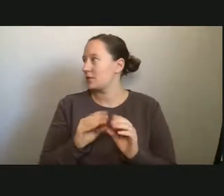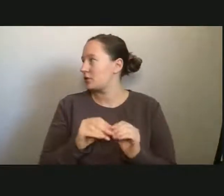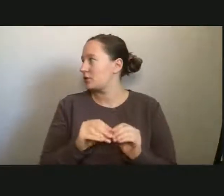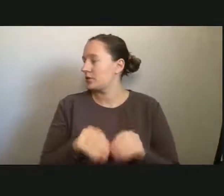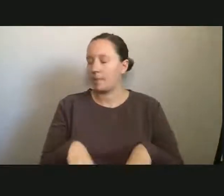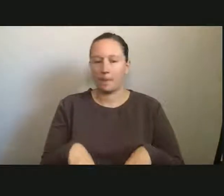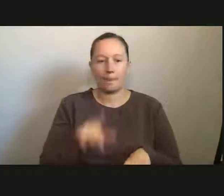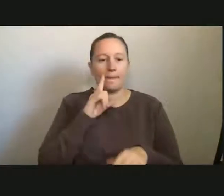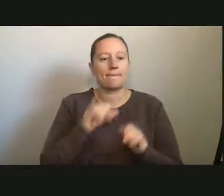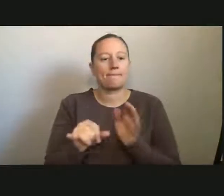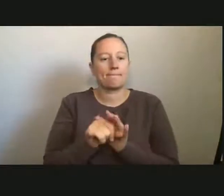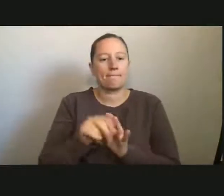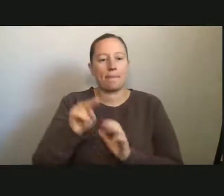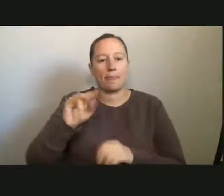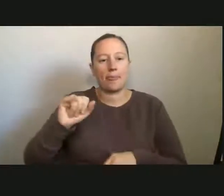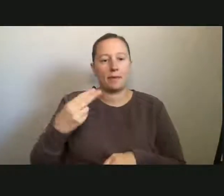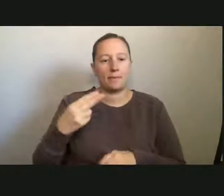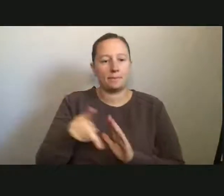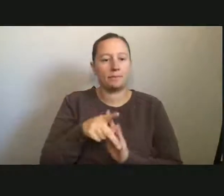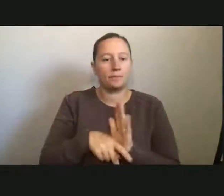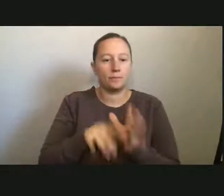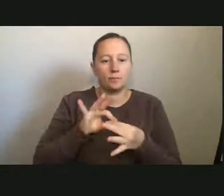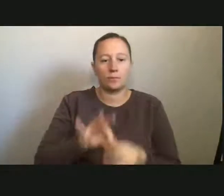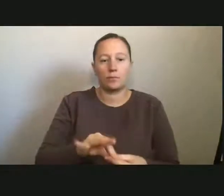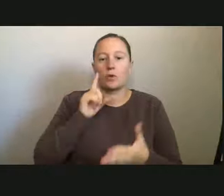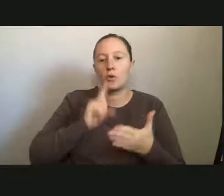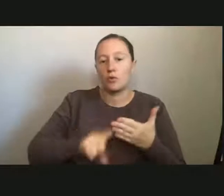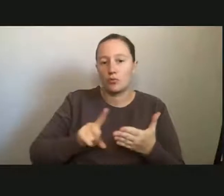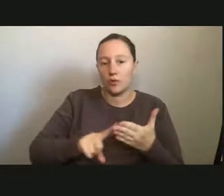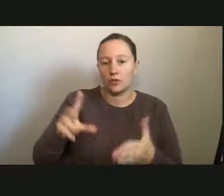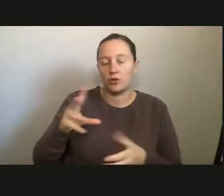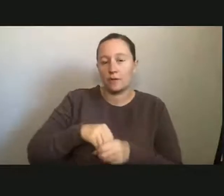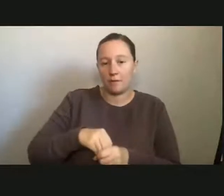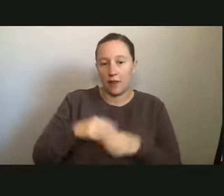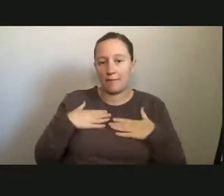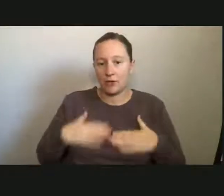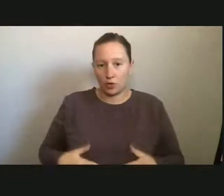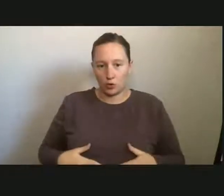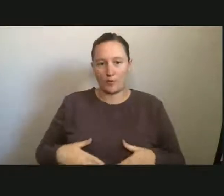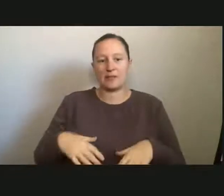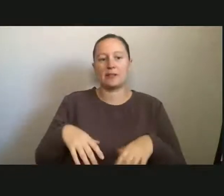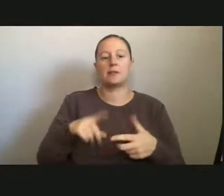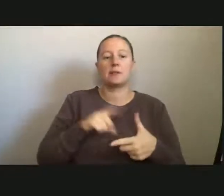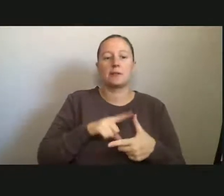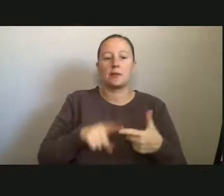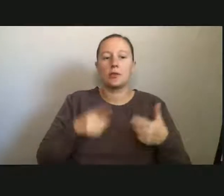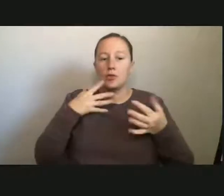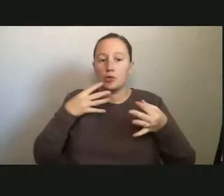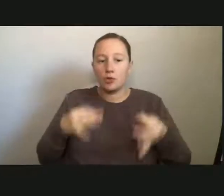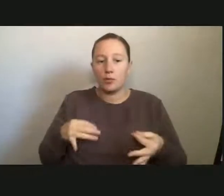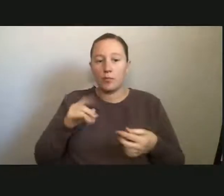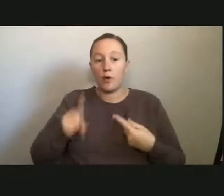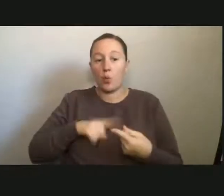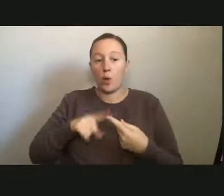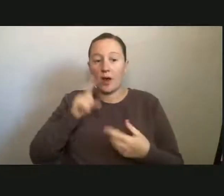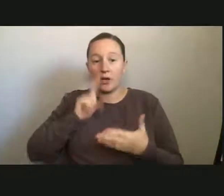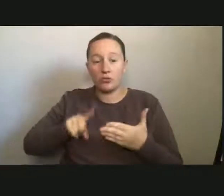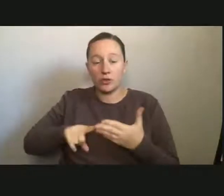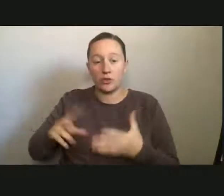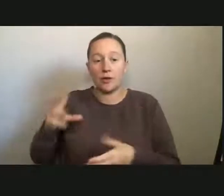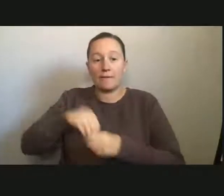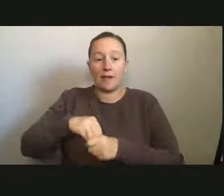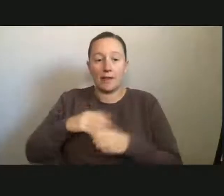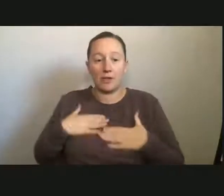are identifying the NIH policies pertaining to research involving human subjects, determining when research involving human